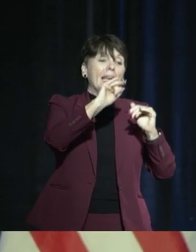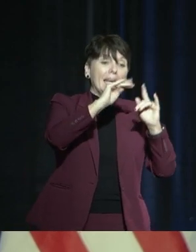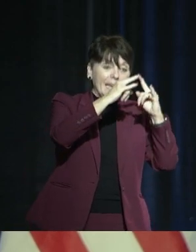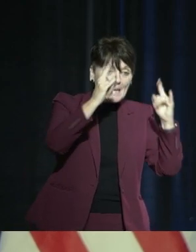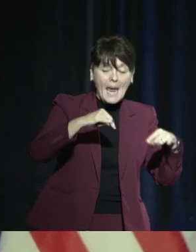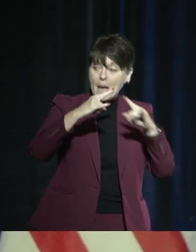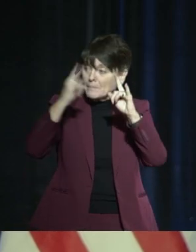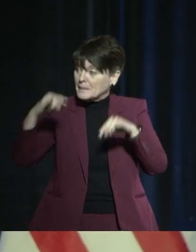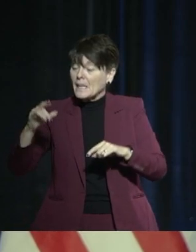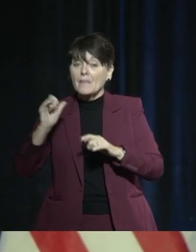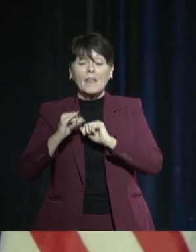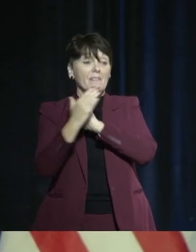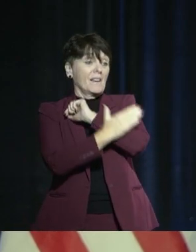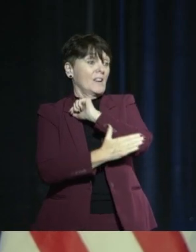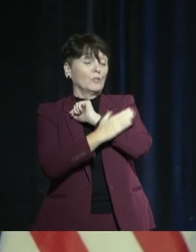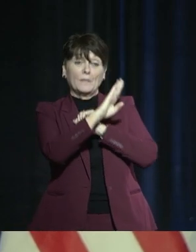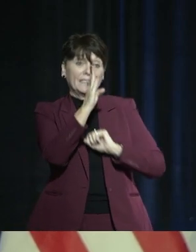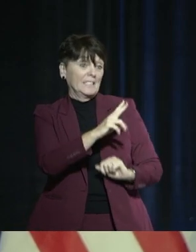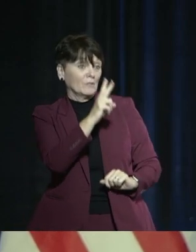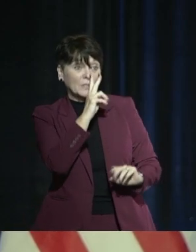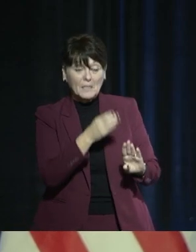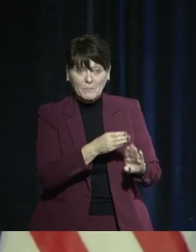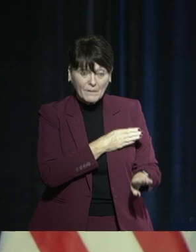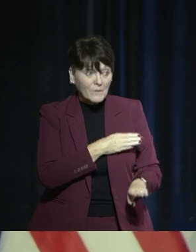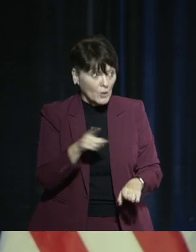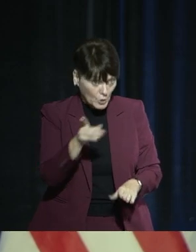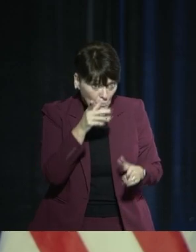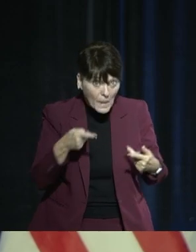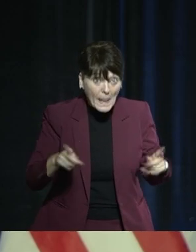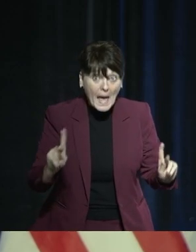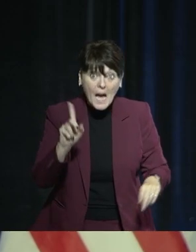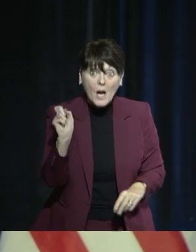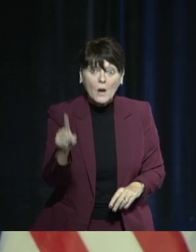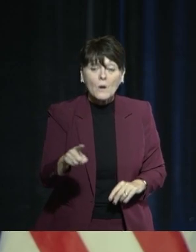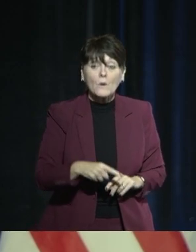ever seen. Are we going to let him?